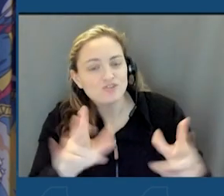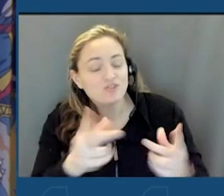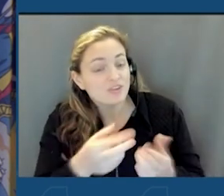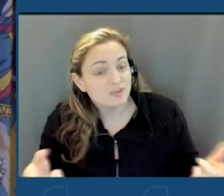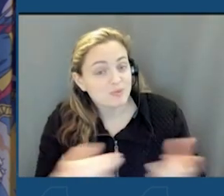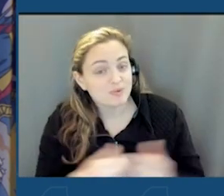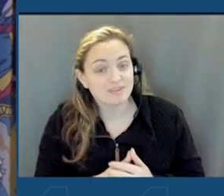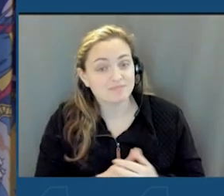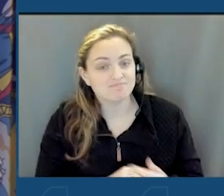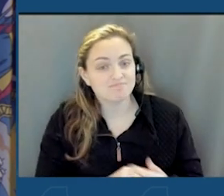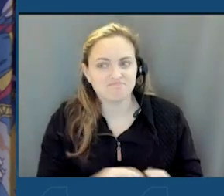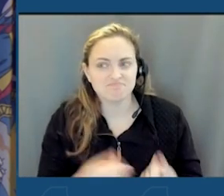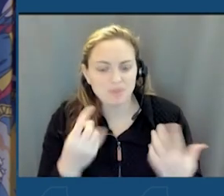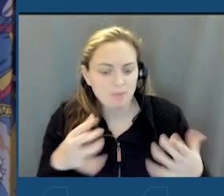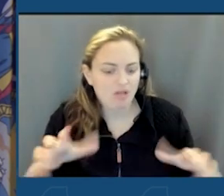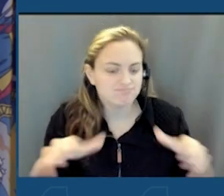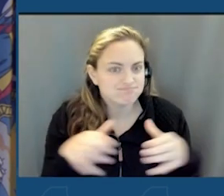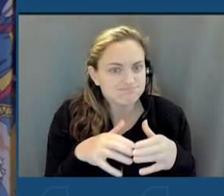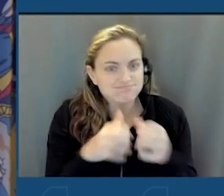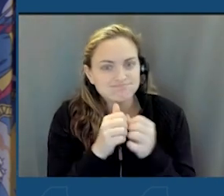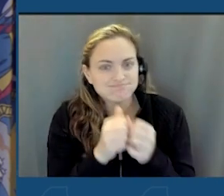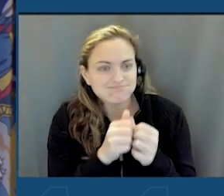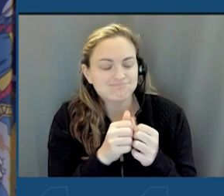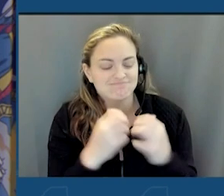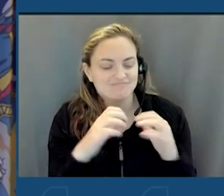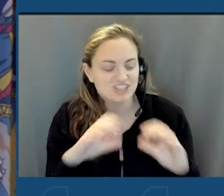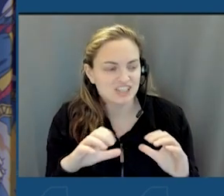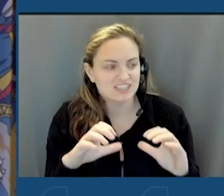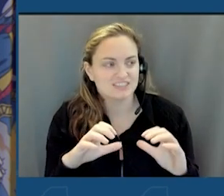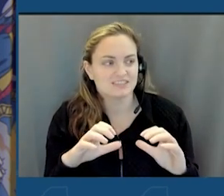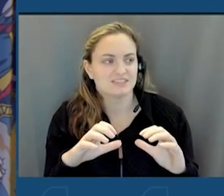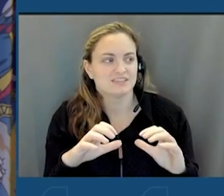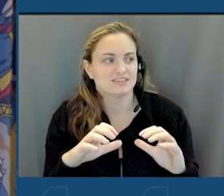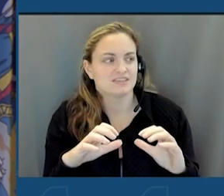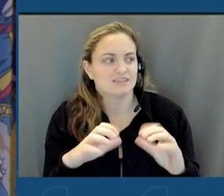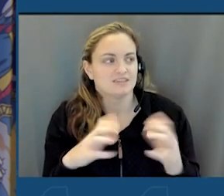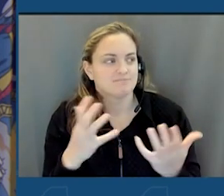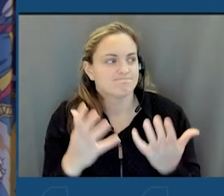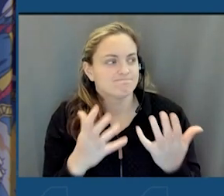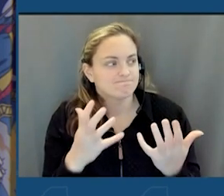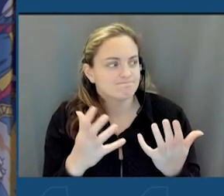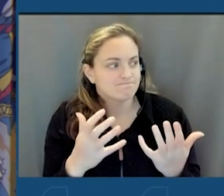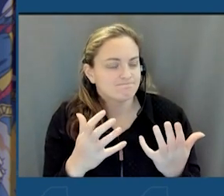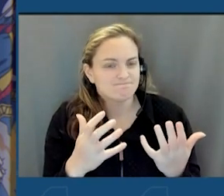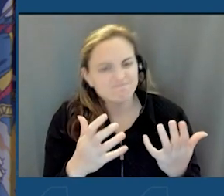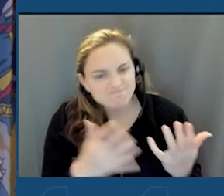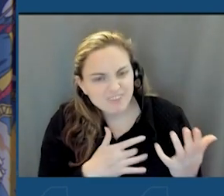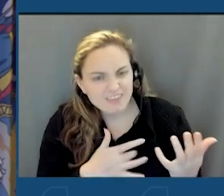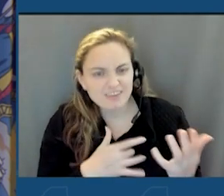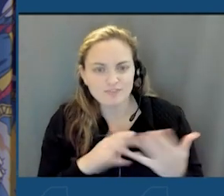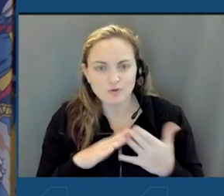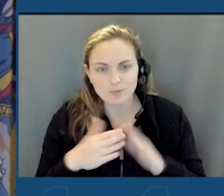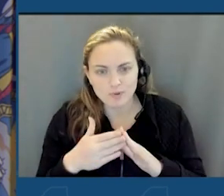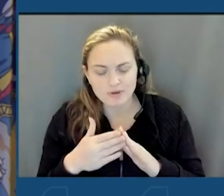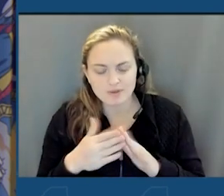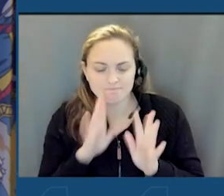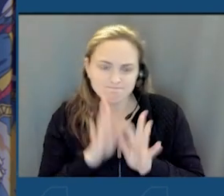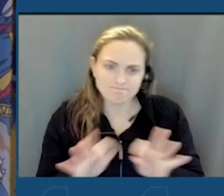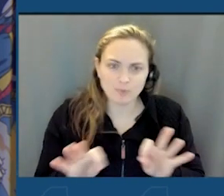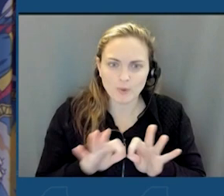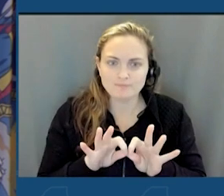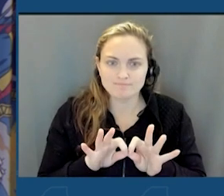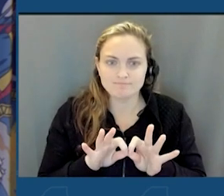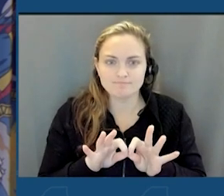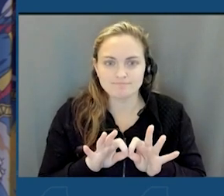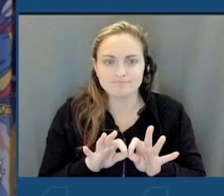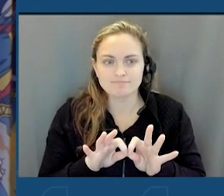You know, people coming together, people having a chance to, have a sense of community. And how important is that?